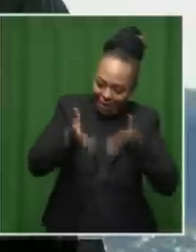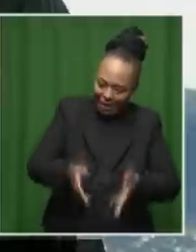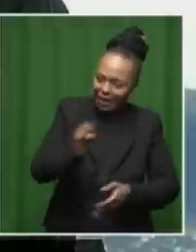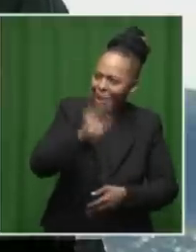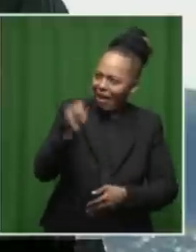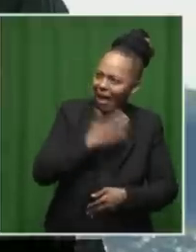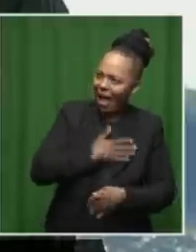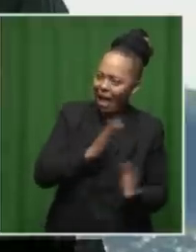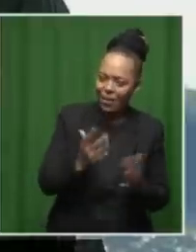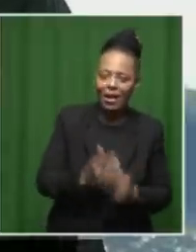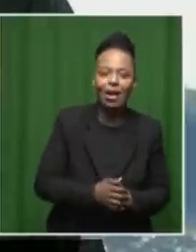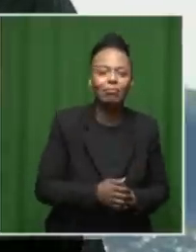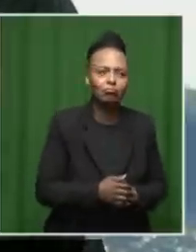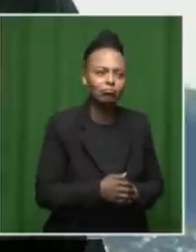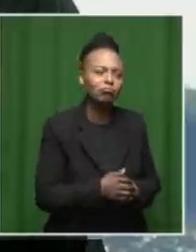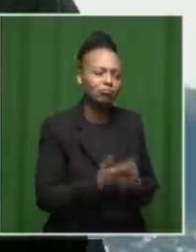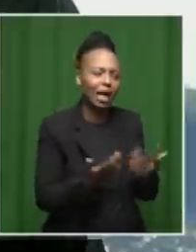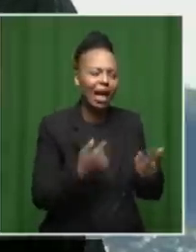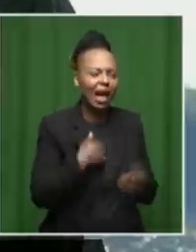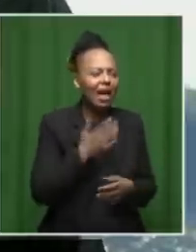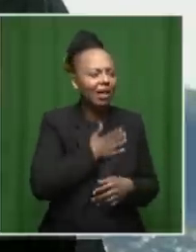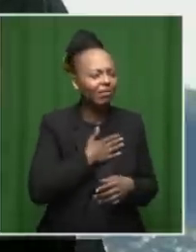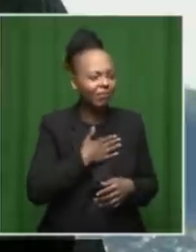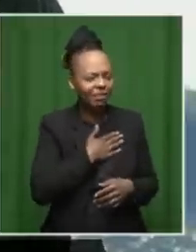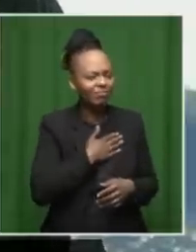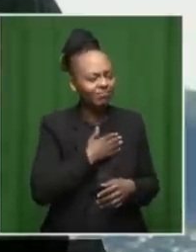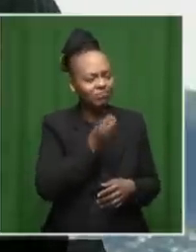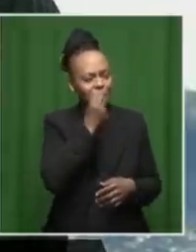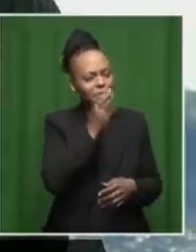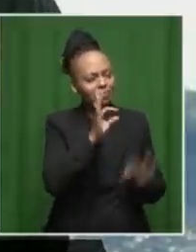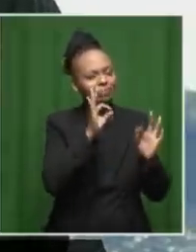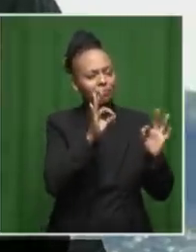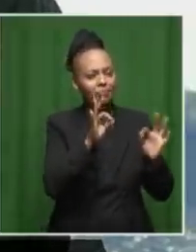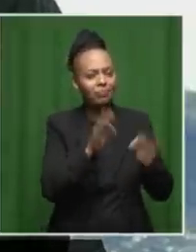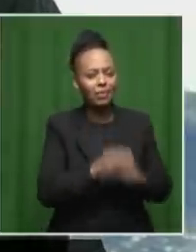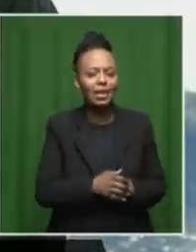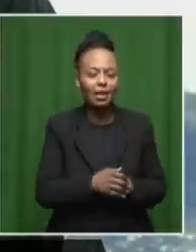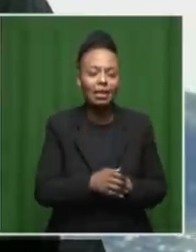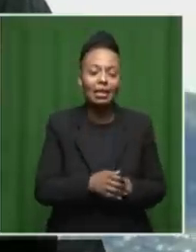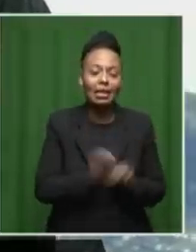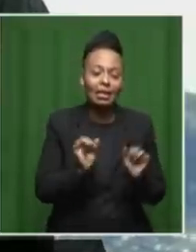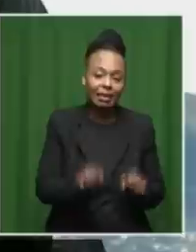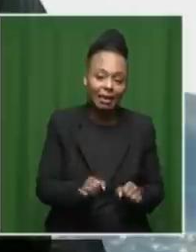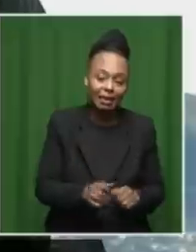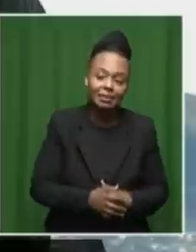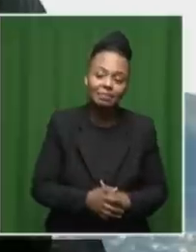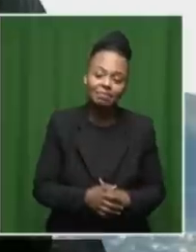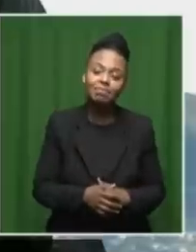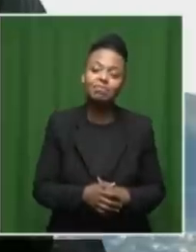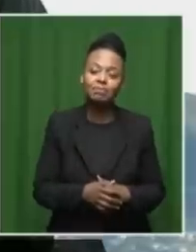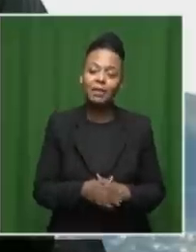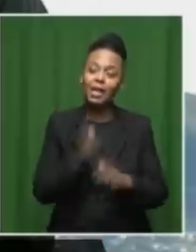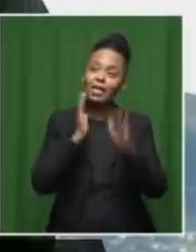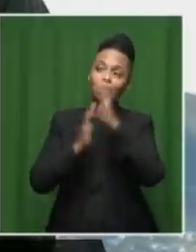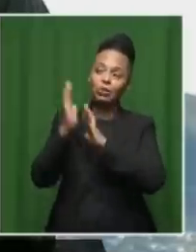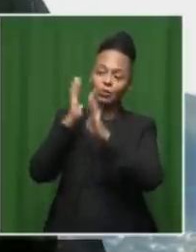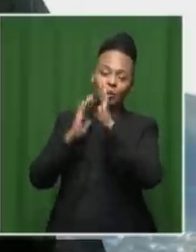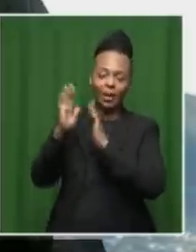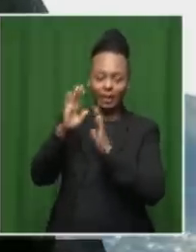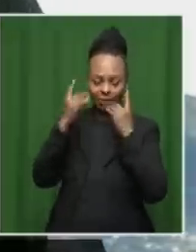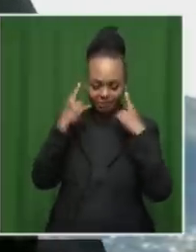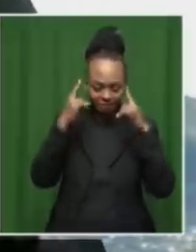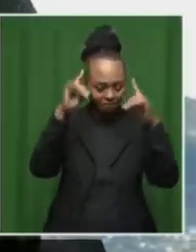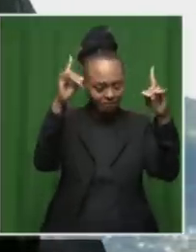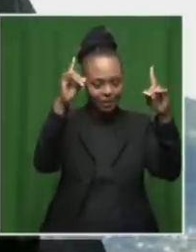think incredible. So this is a bit defeating. Yeah, historic,